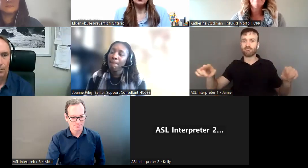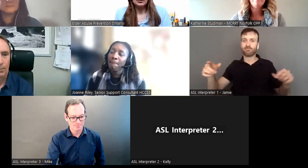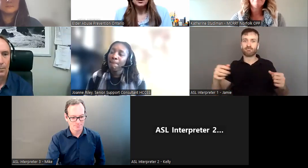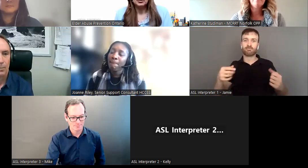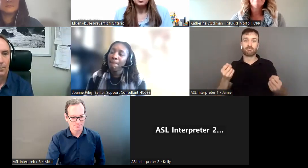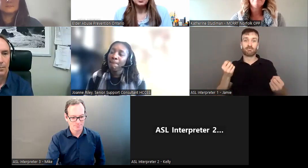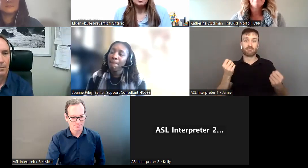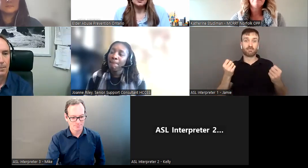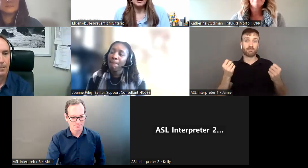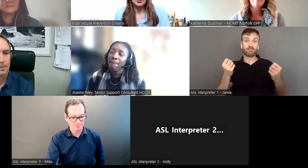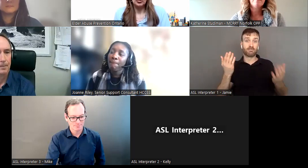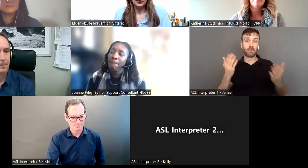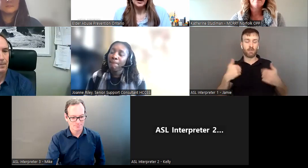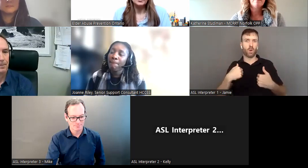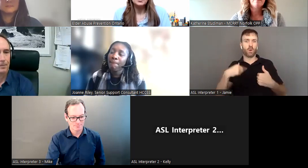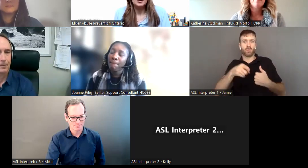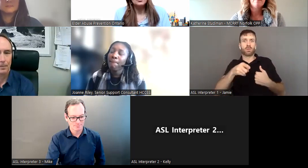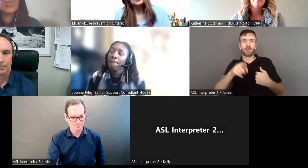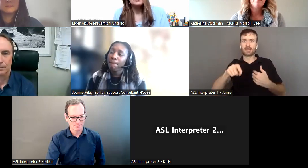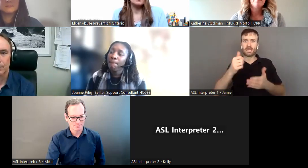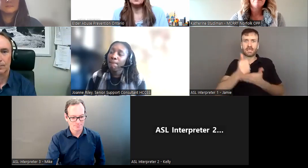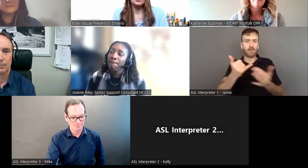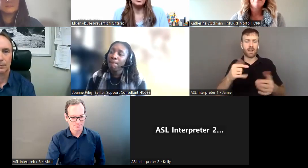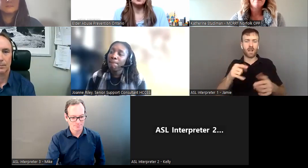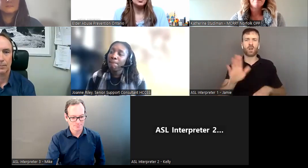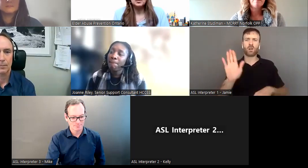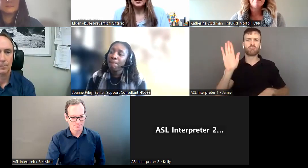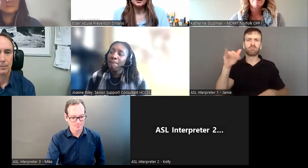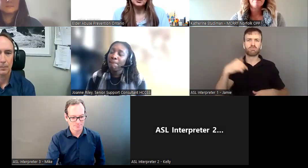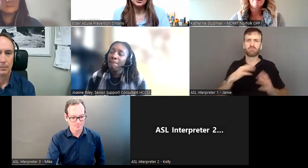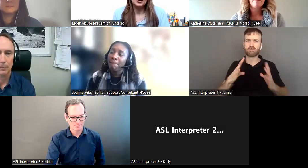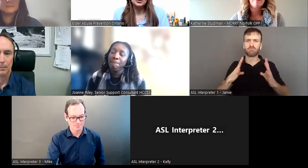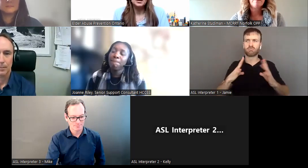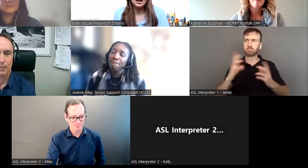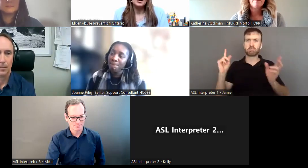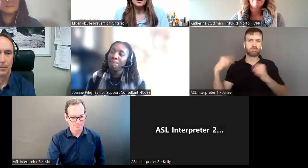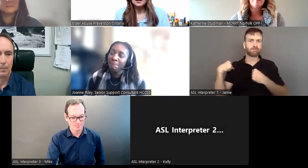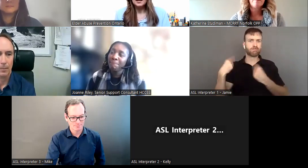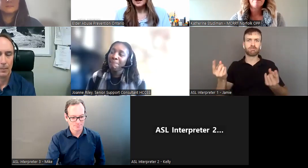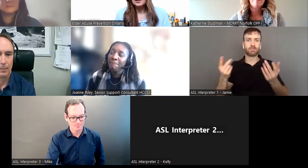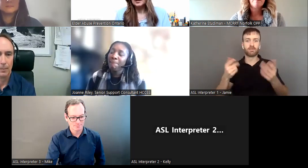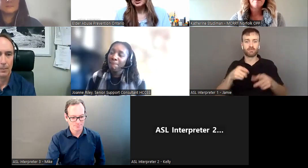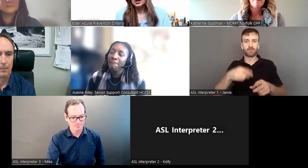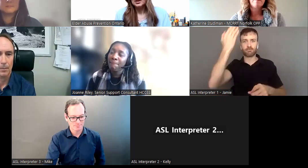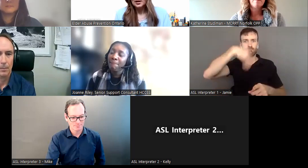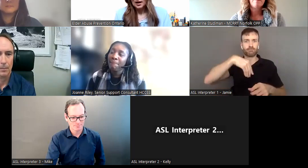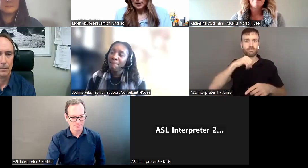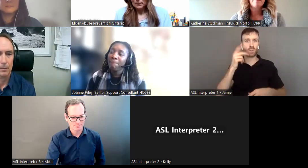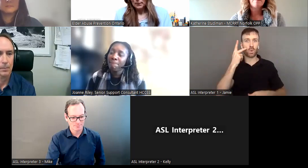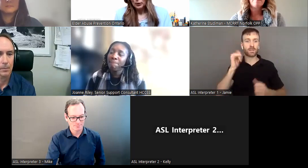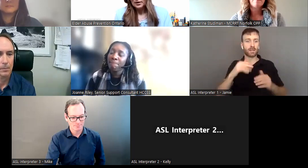as like, oh my goodness, the person needs to get help right away, and they say, oh, it's fine, it's always been like this, right? So they don't see that